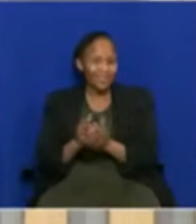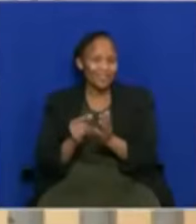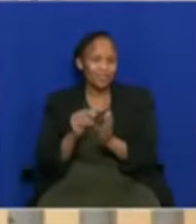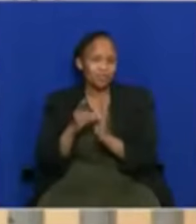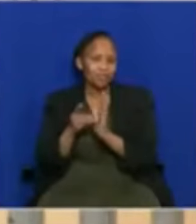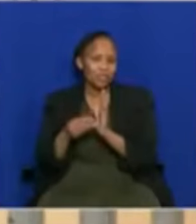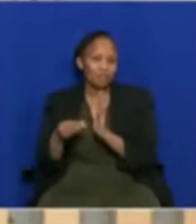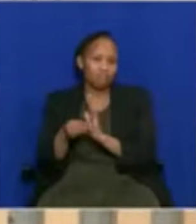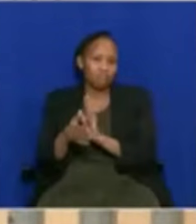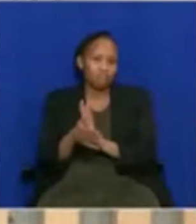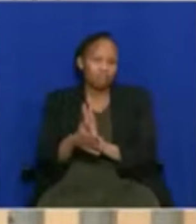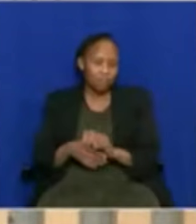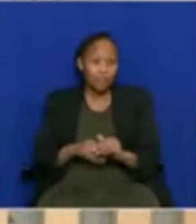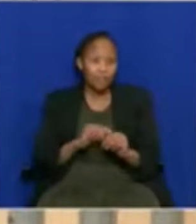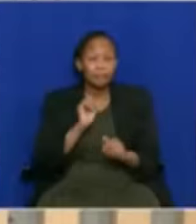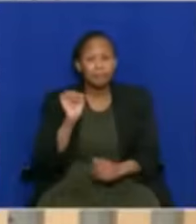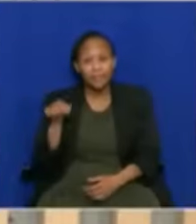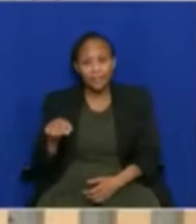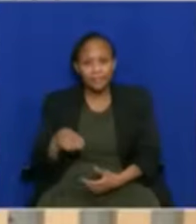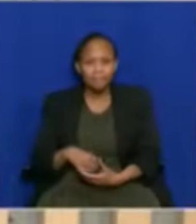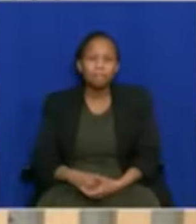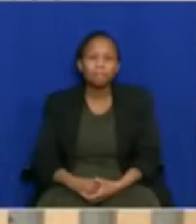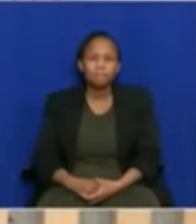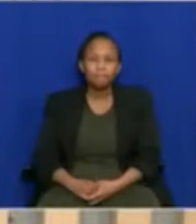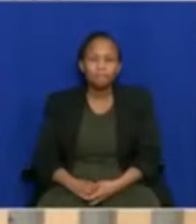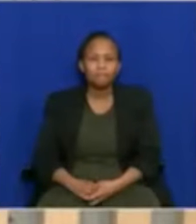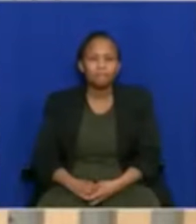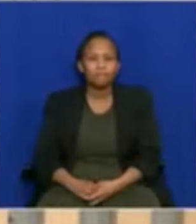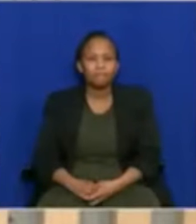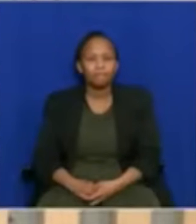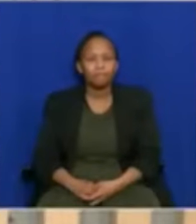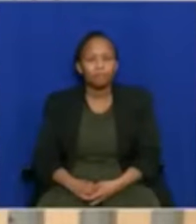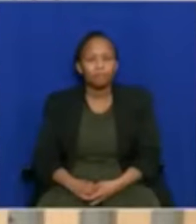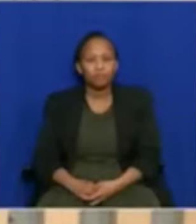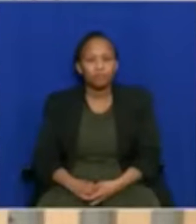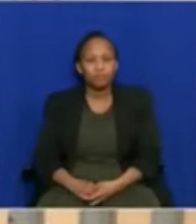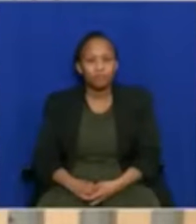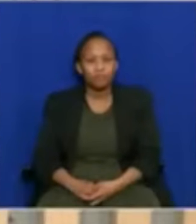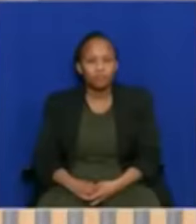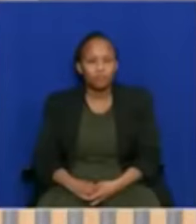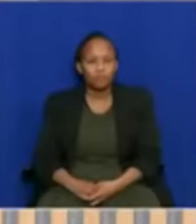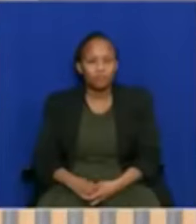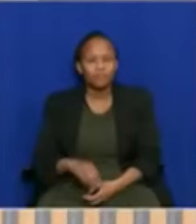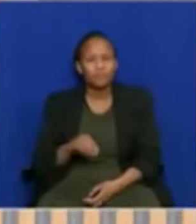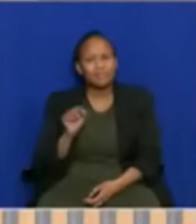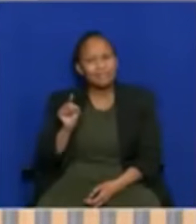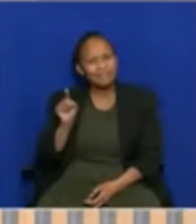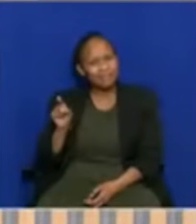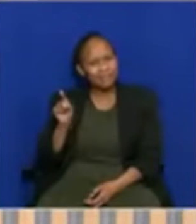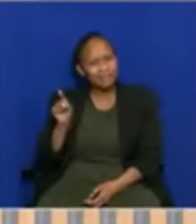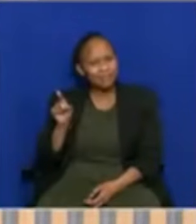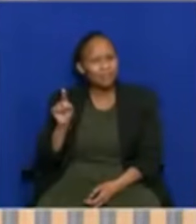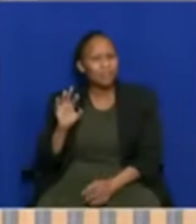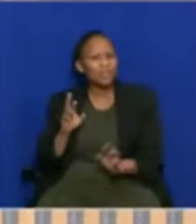When was Mr. Nkabinde's referral? The date?